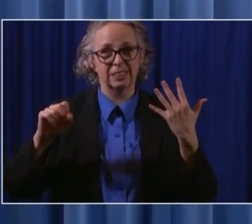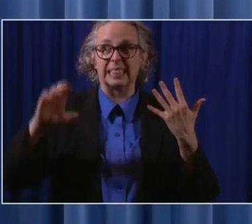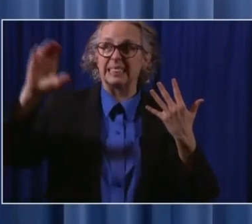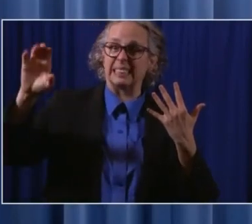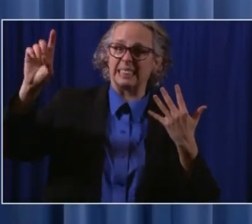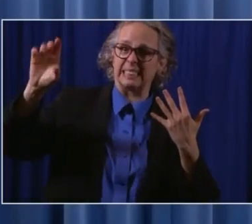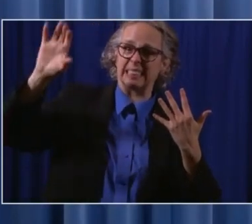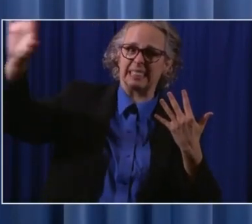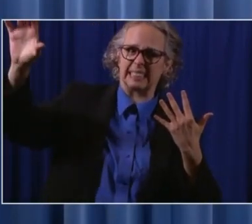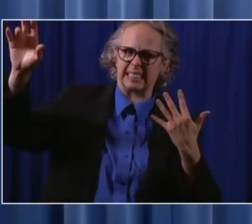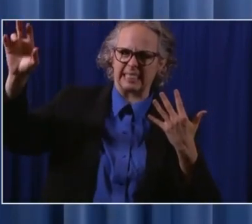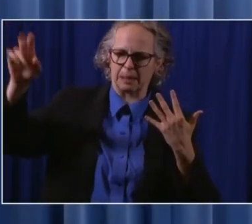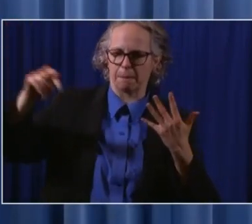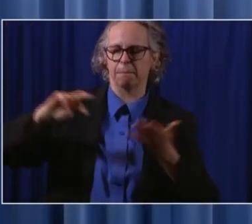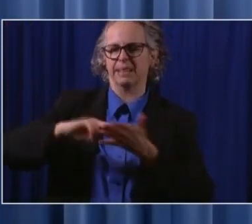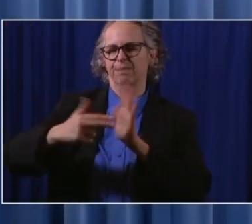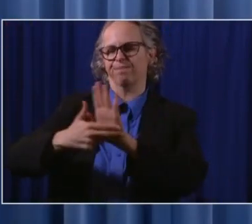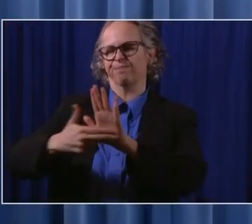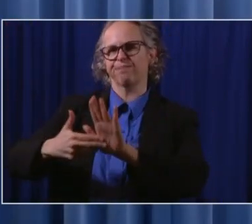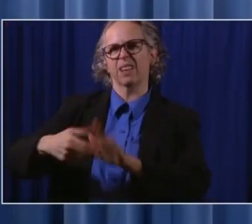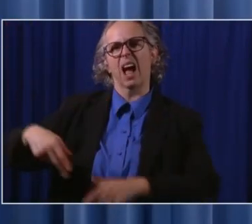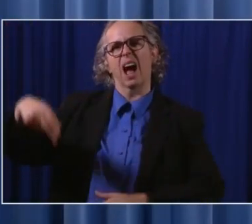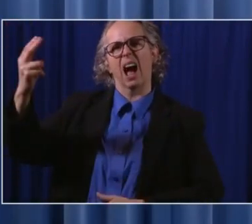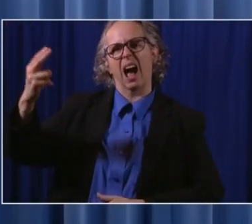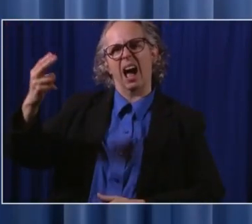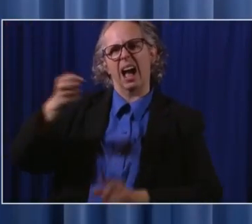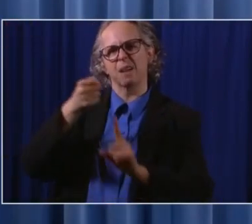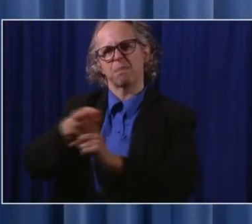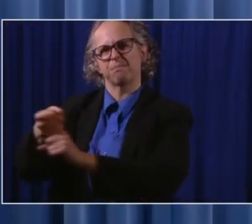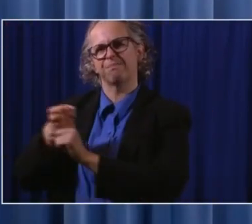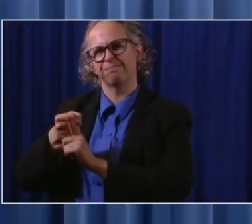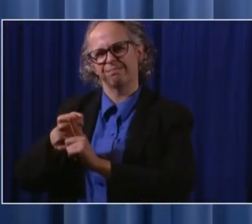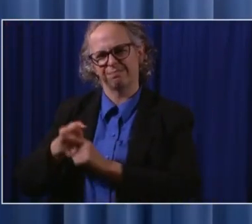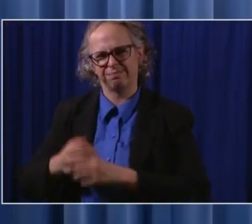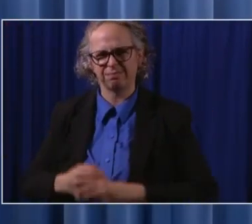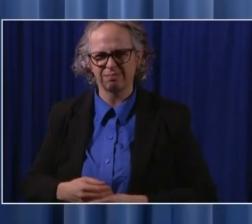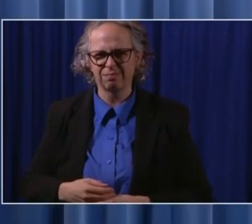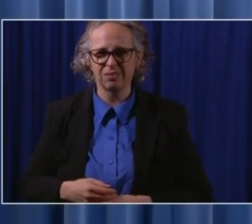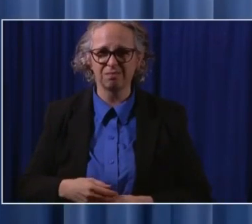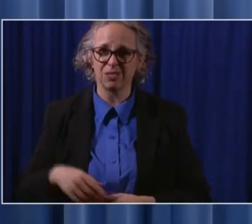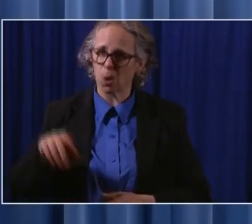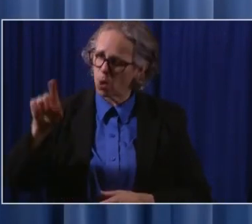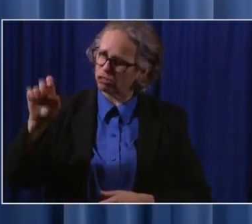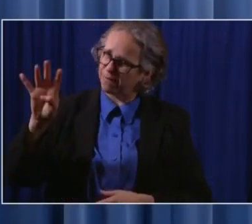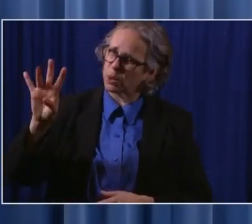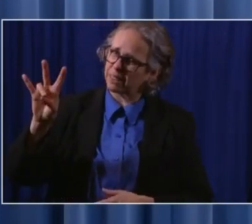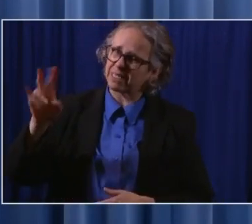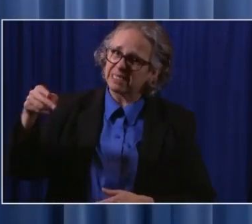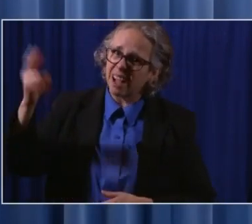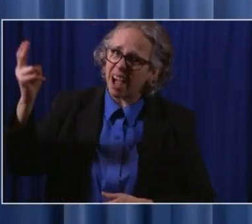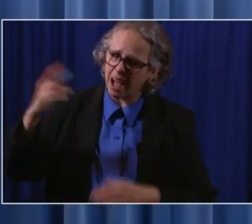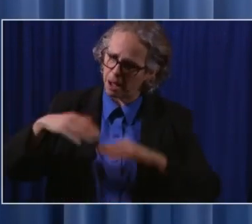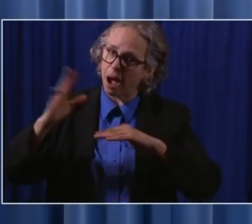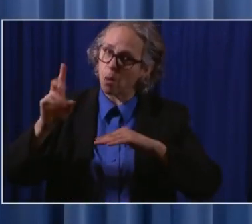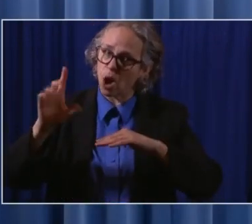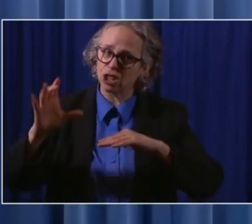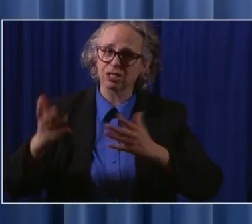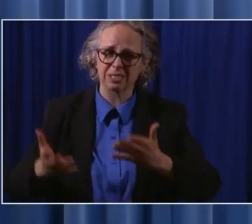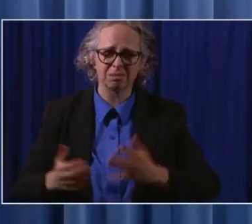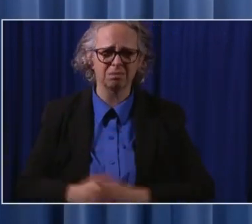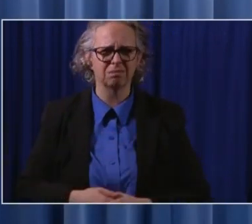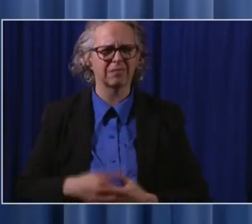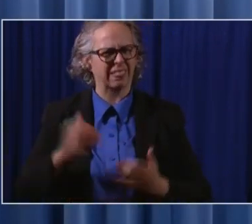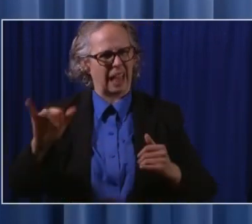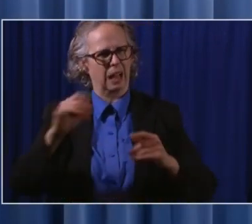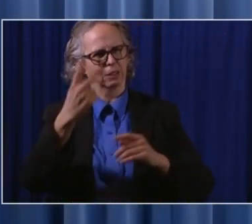at 147. Let me talk about 2 different situations in Montgomery County. In one